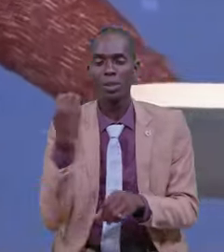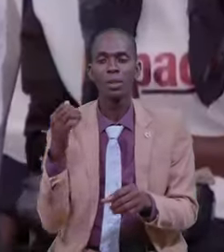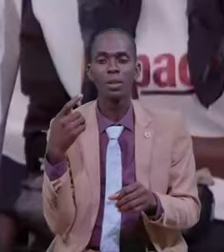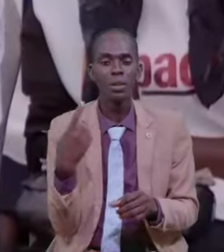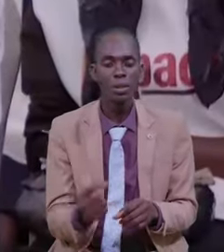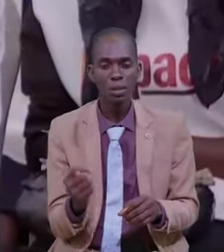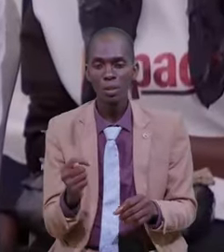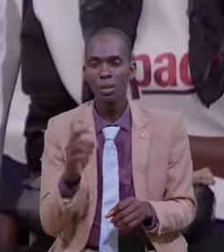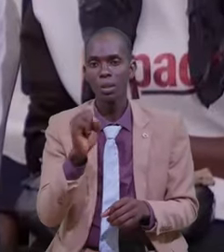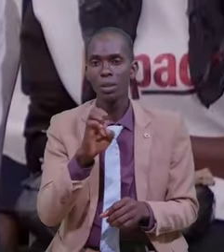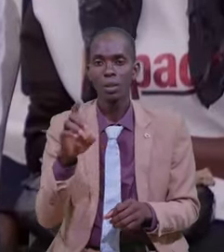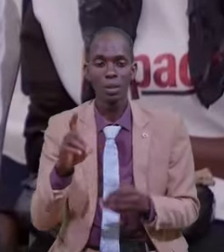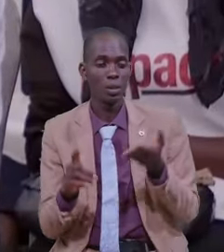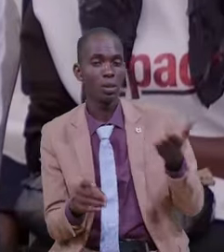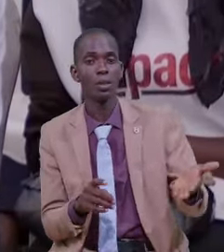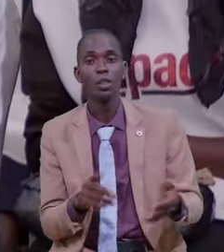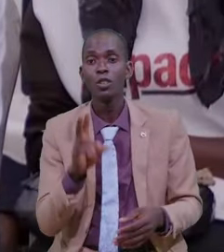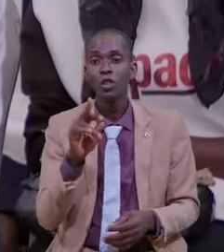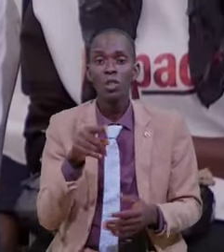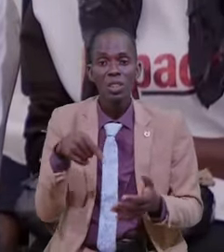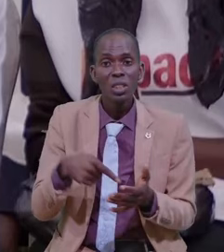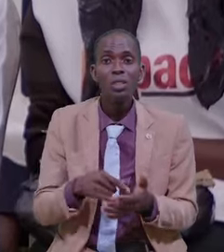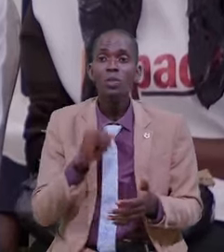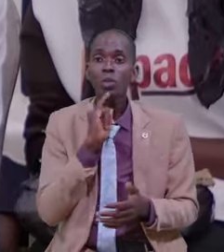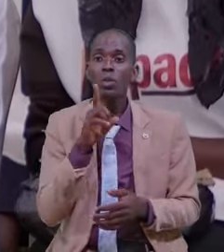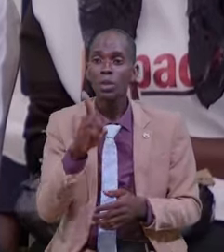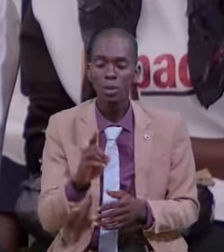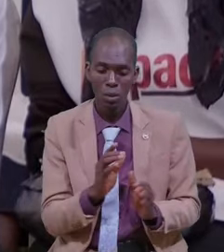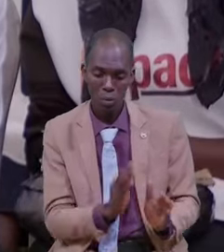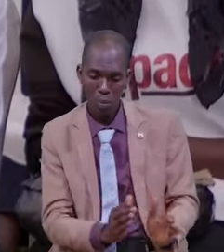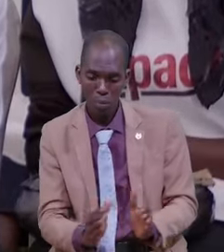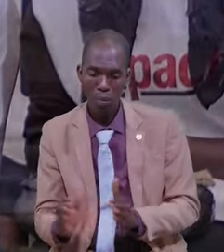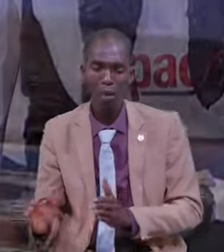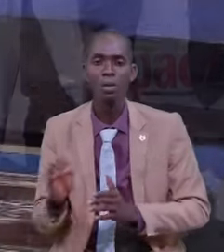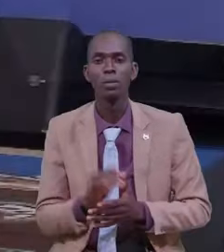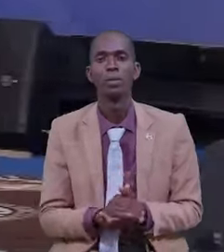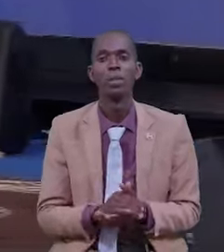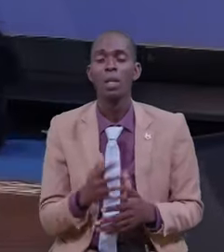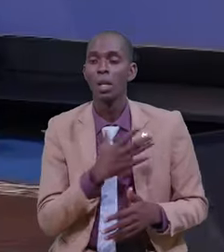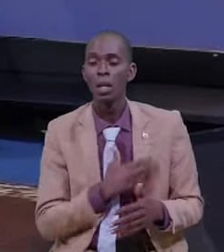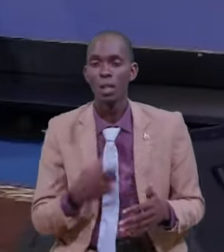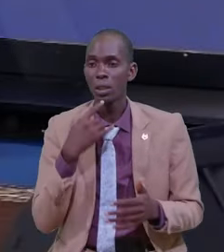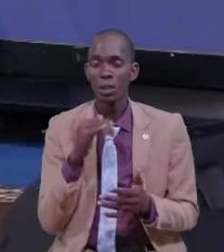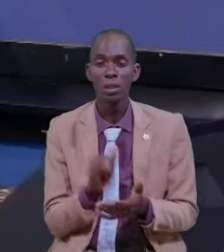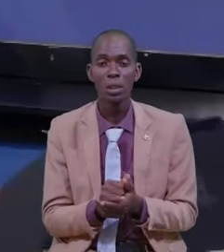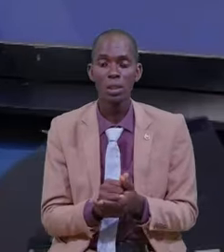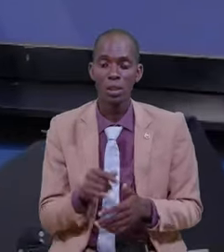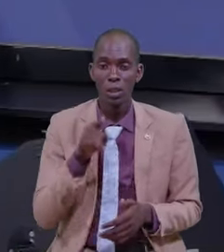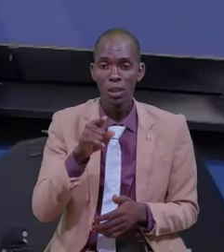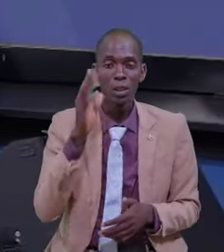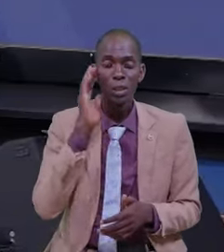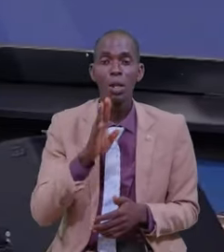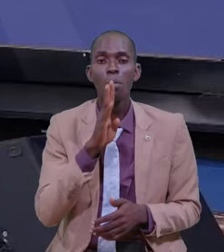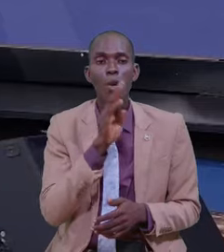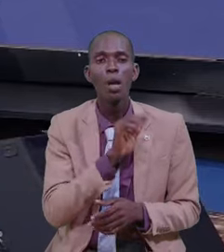one is deliberately planted and planned. And it says, he shall be a person